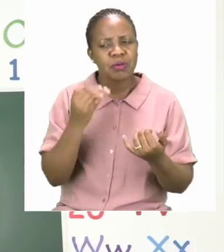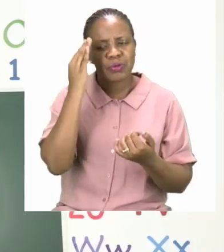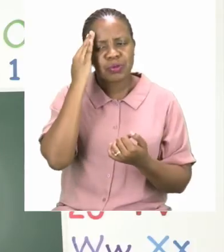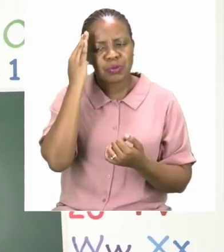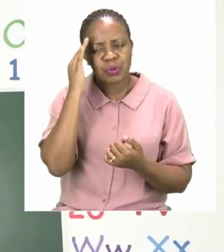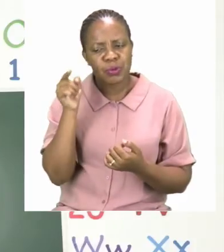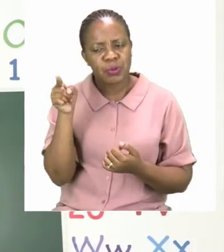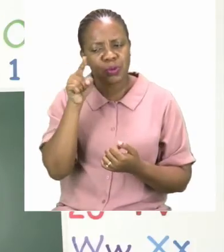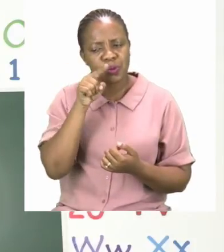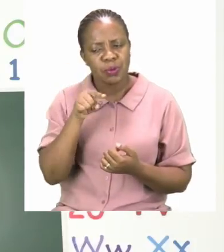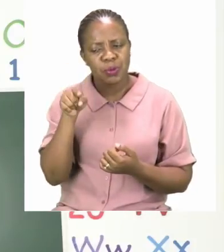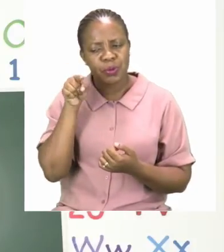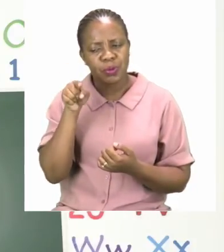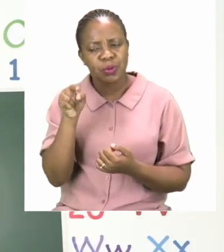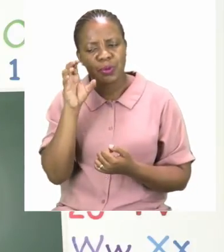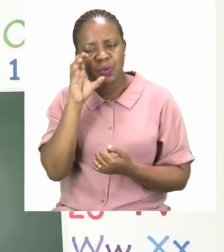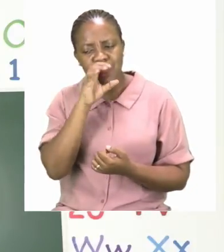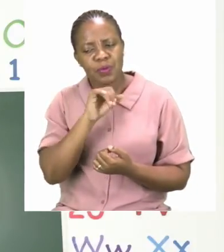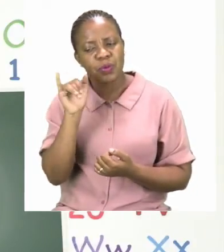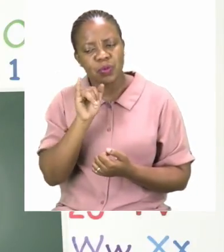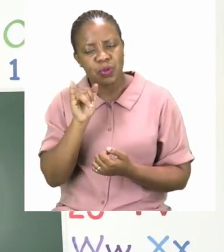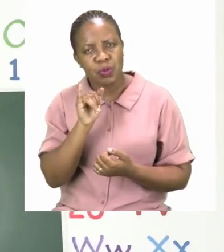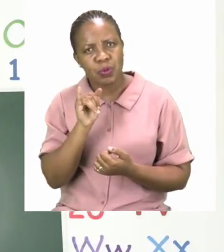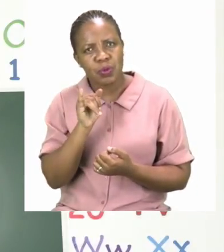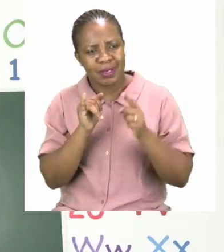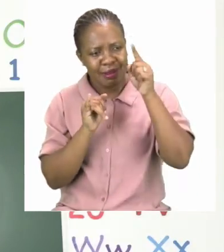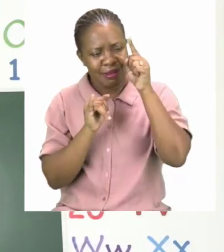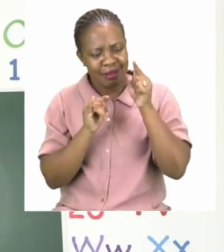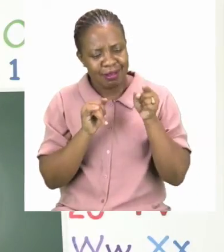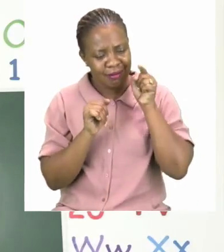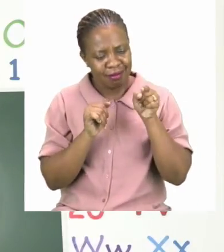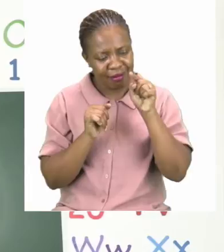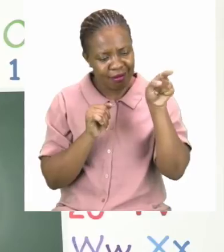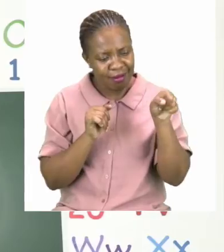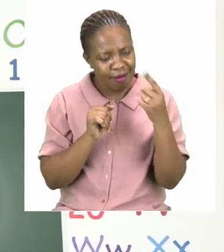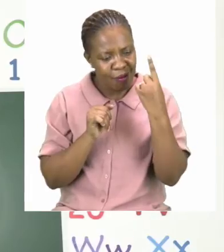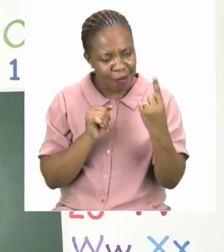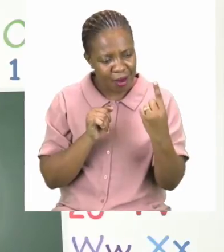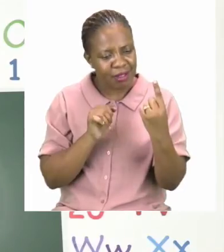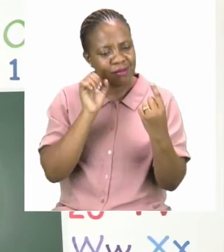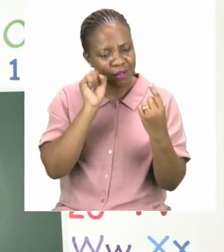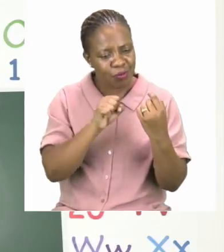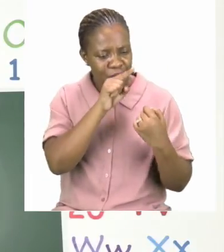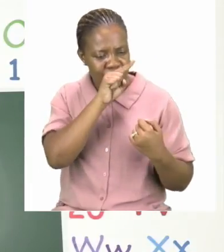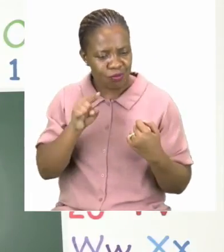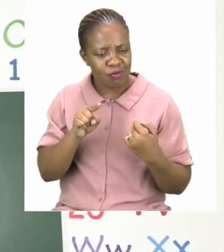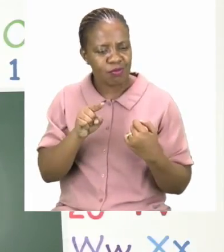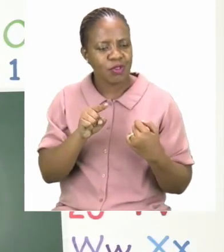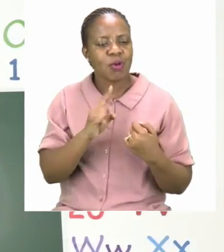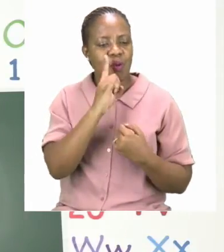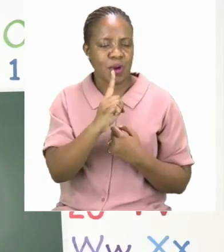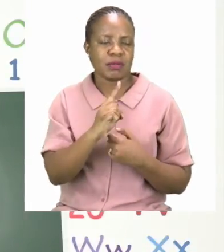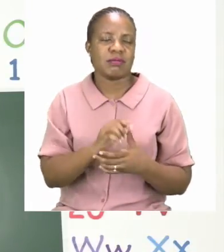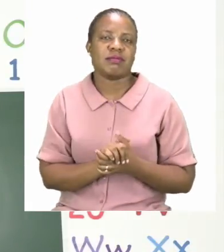to be, we are going to cross out the number in this bond. So we cross out